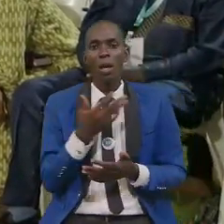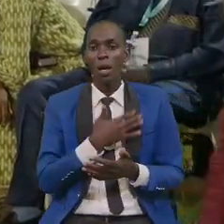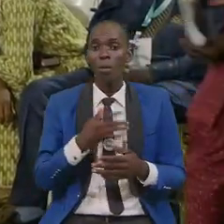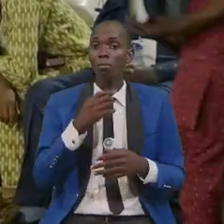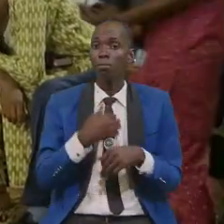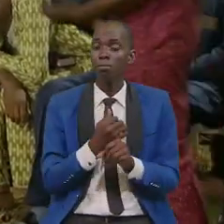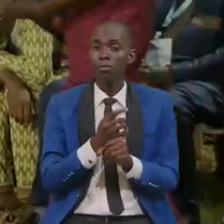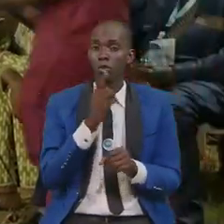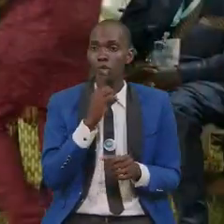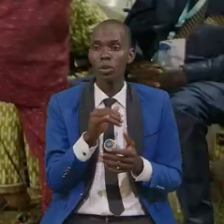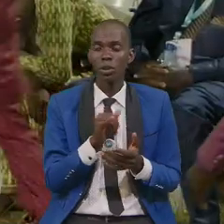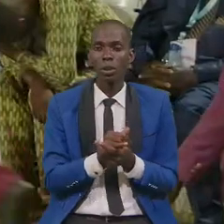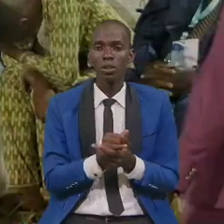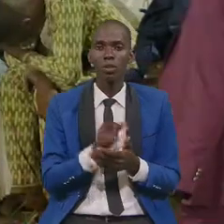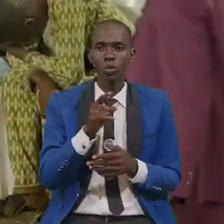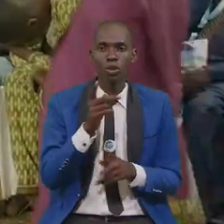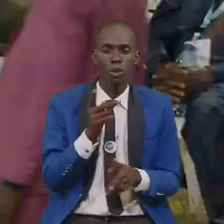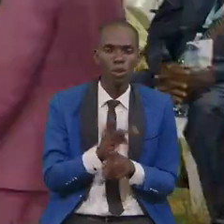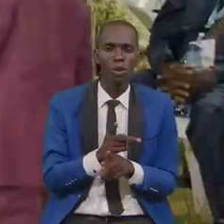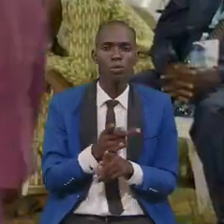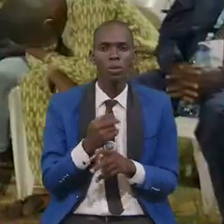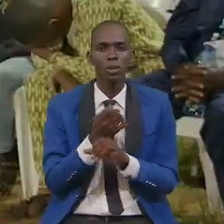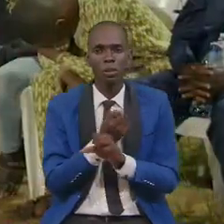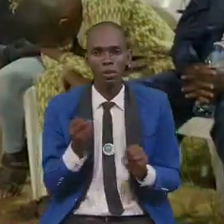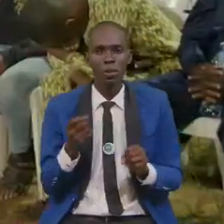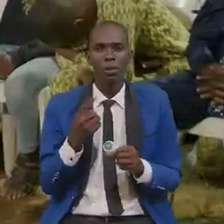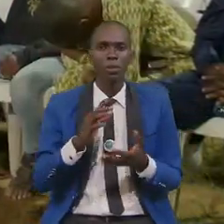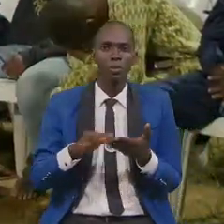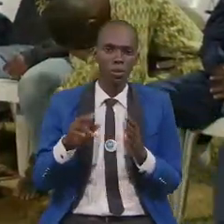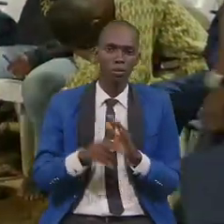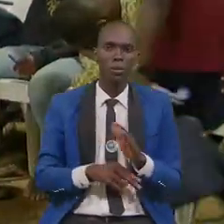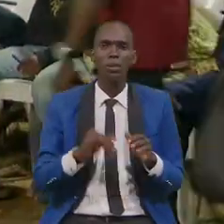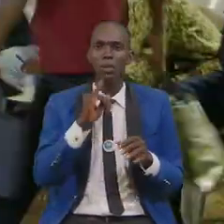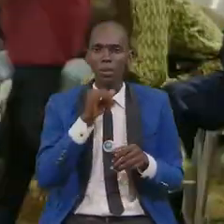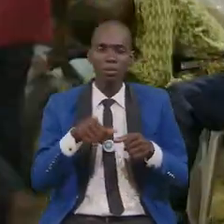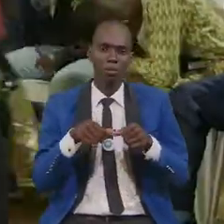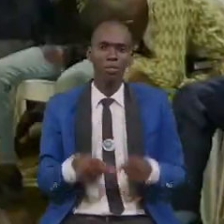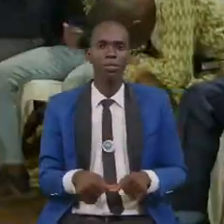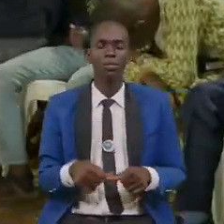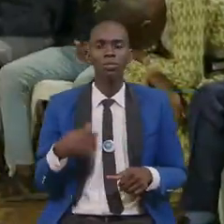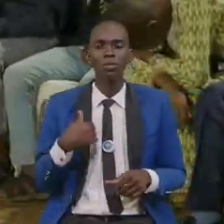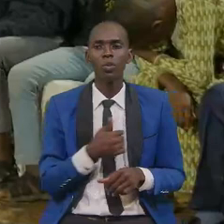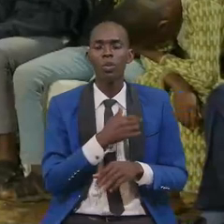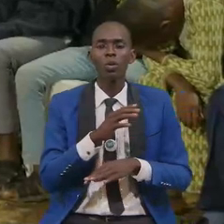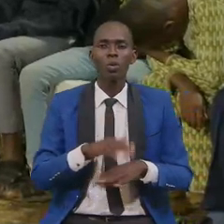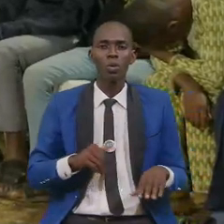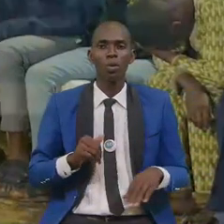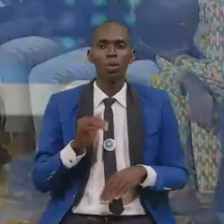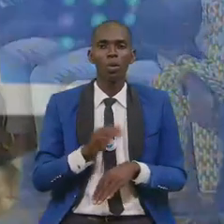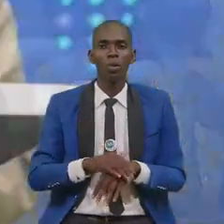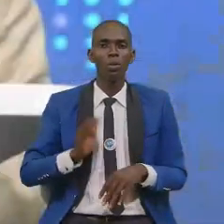salvation, the forgiveness, the freedom is permanent. We call on our officiating